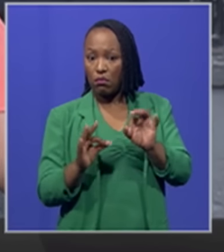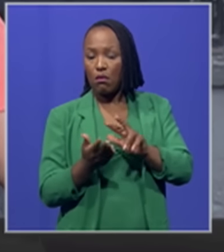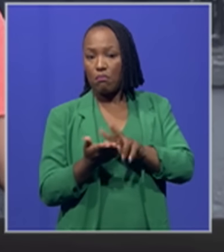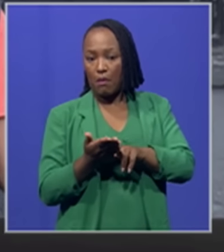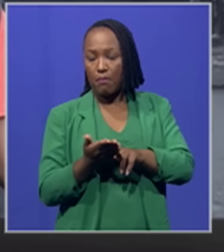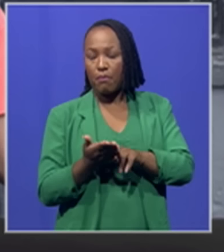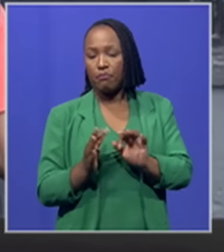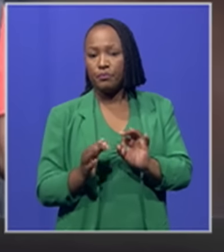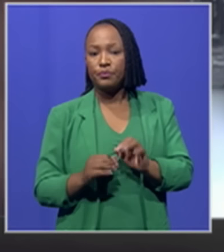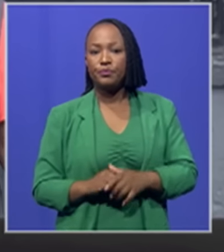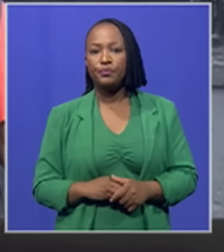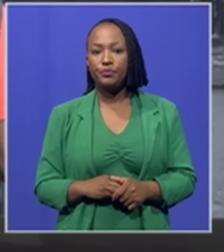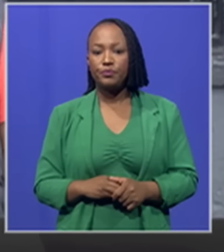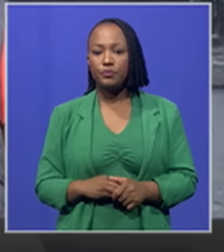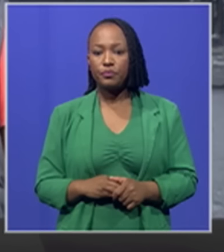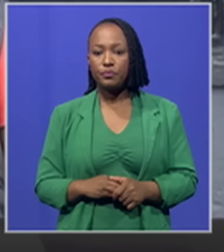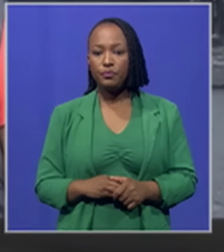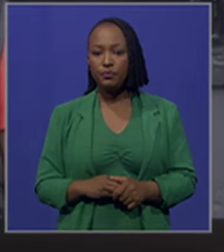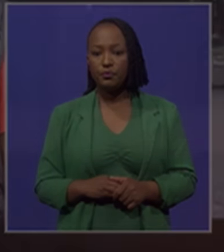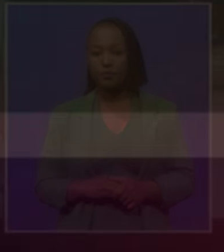konosediwa.